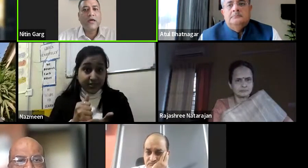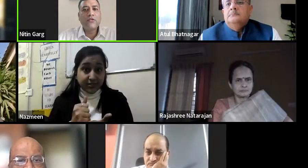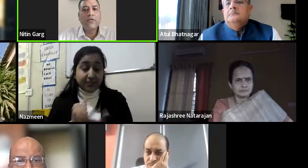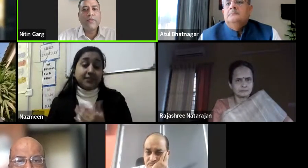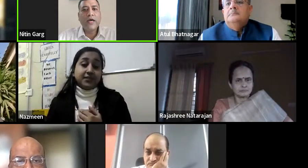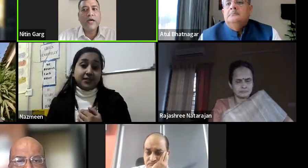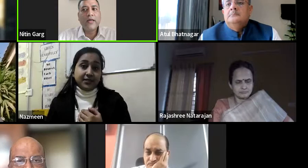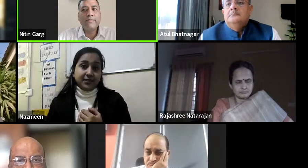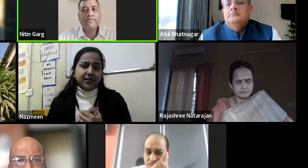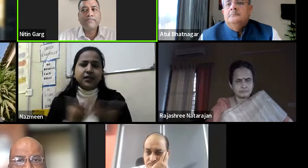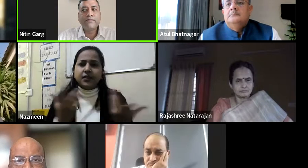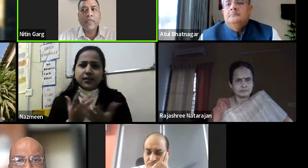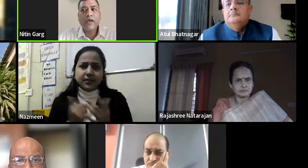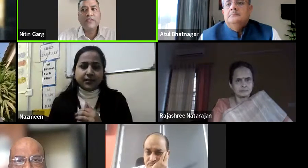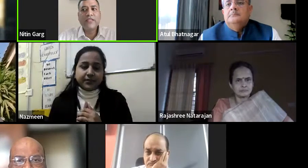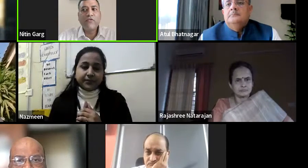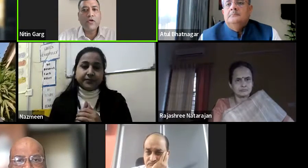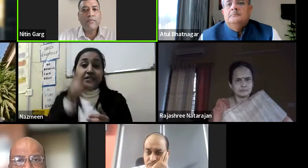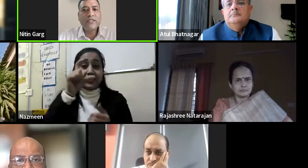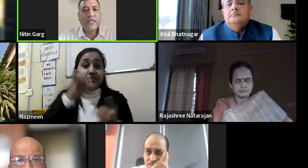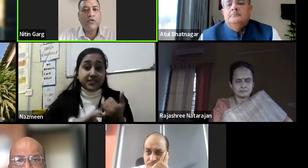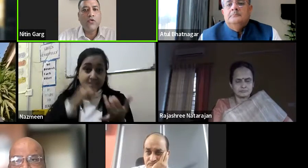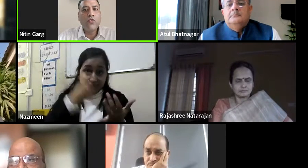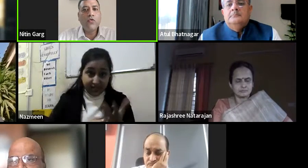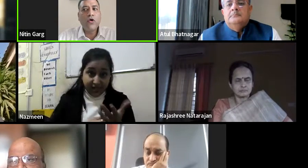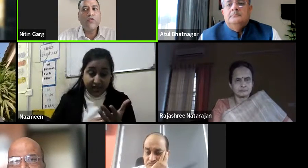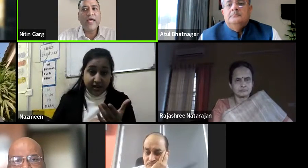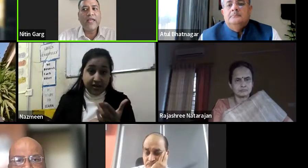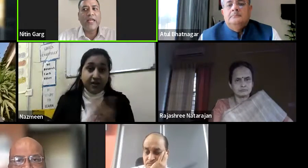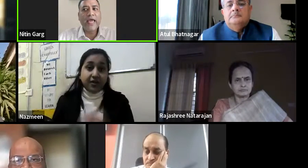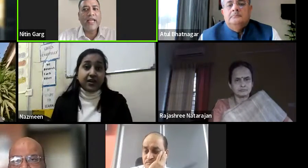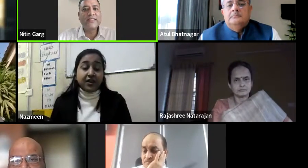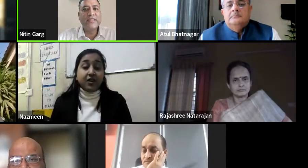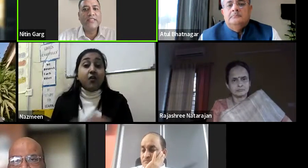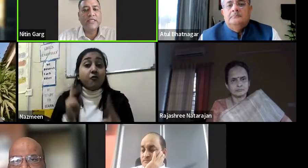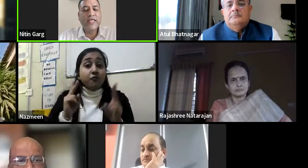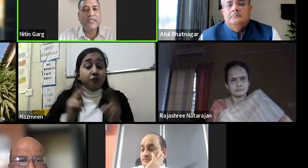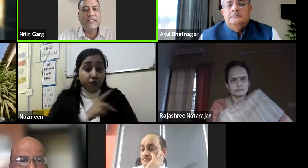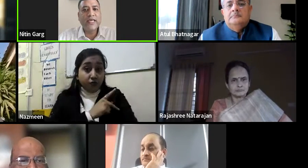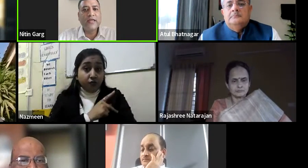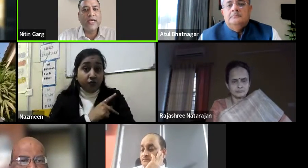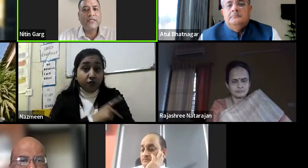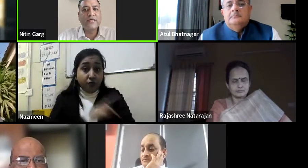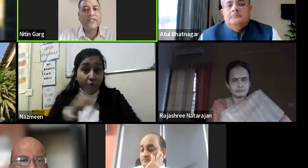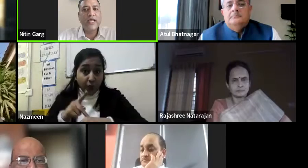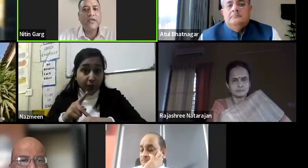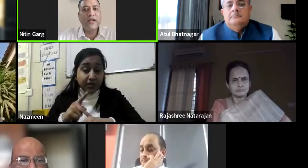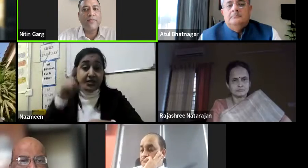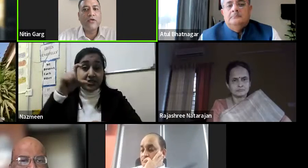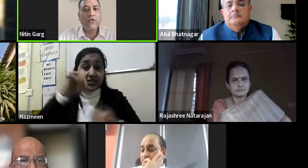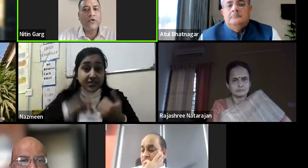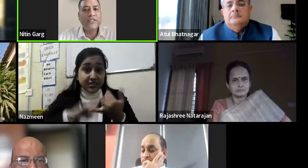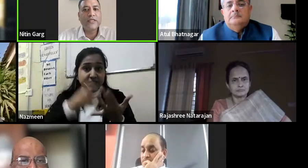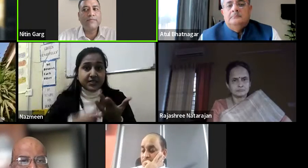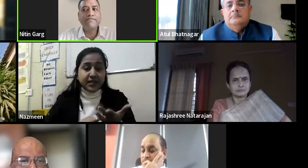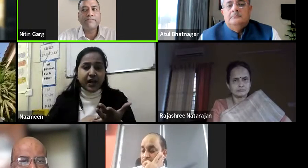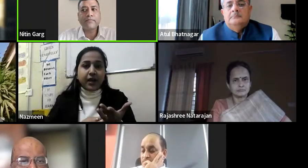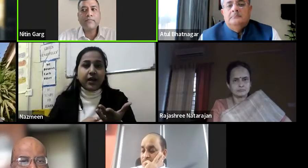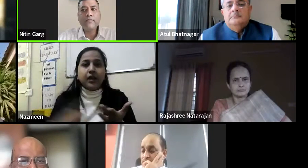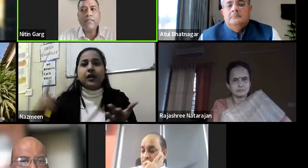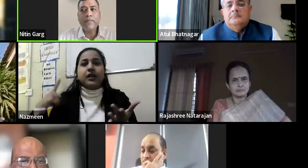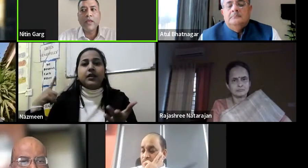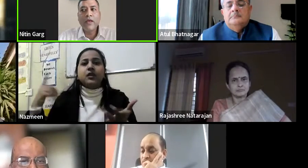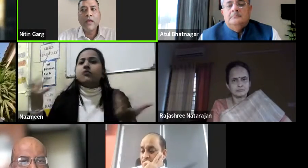Mr. Atul Bhatnagar is the former COO of an NSDC, that is National Skill Development Corporation.